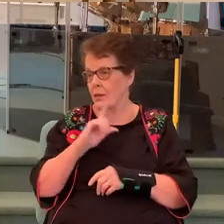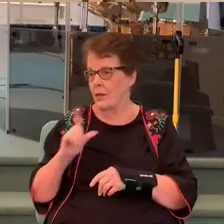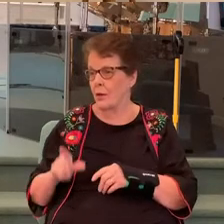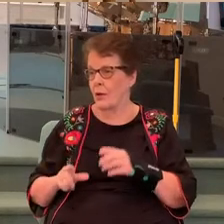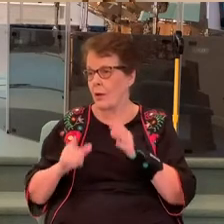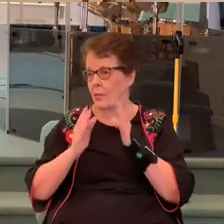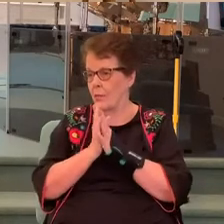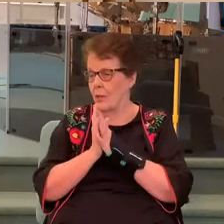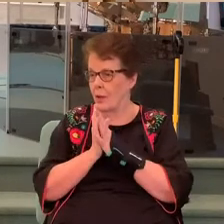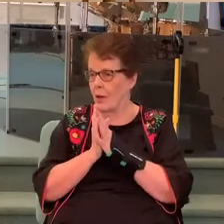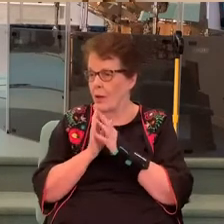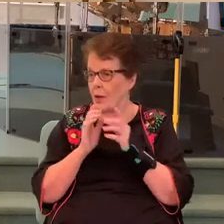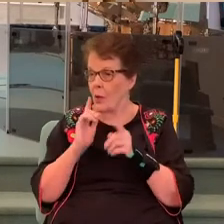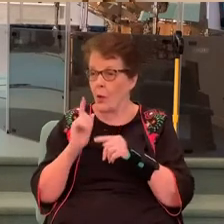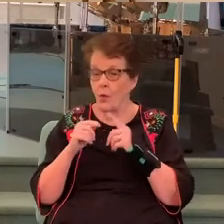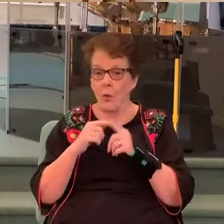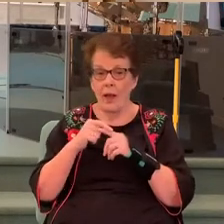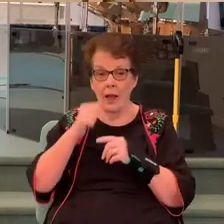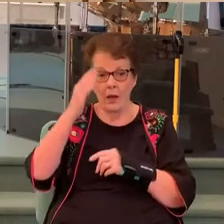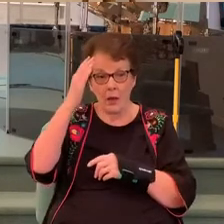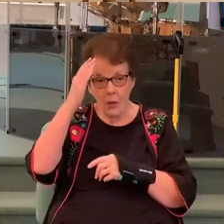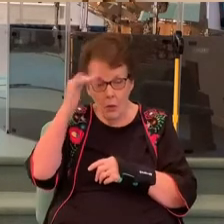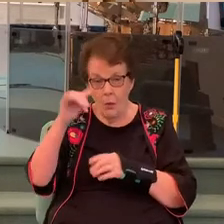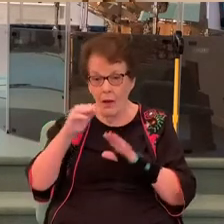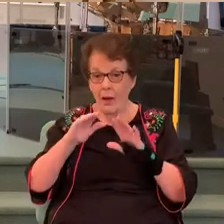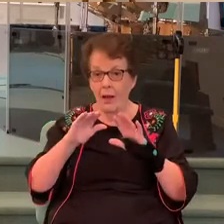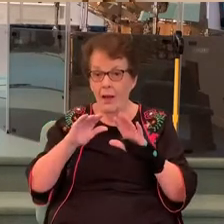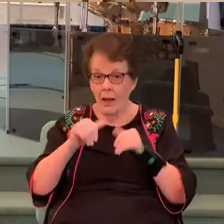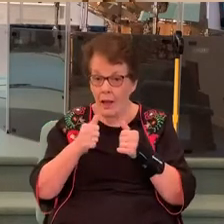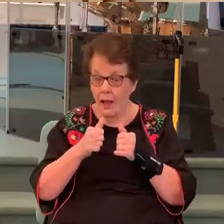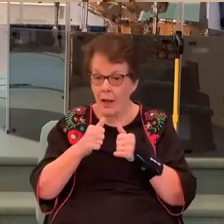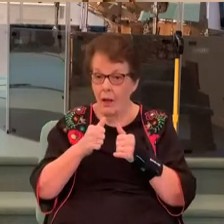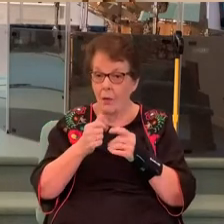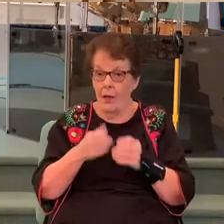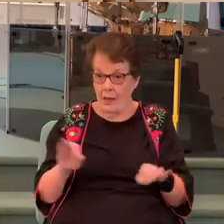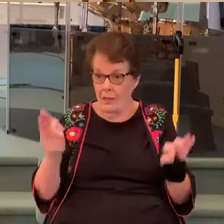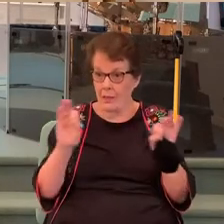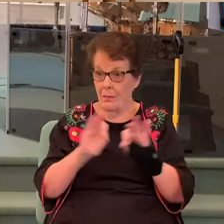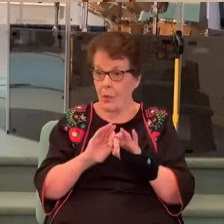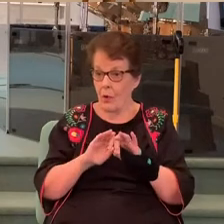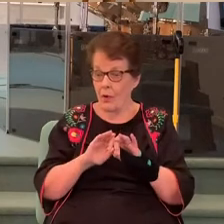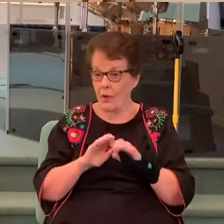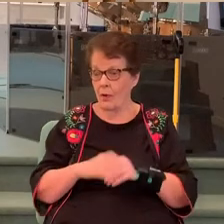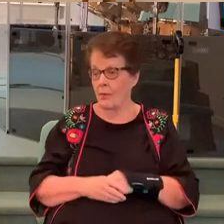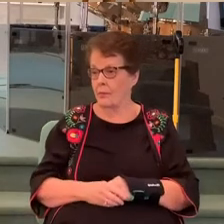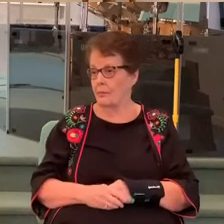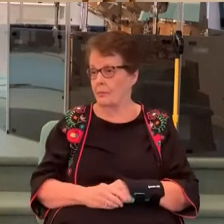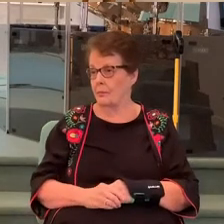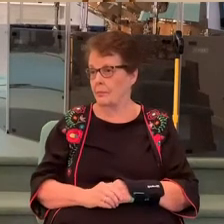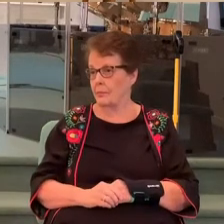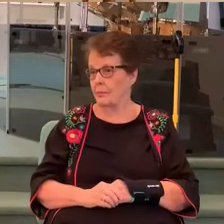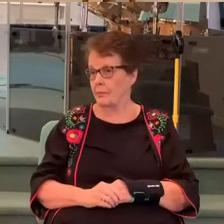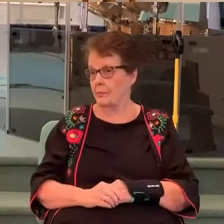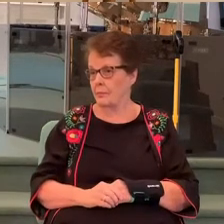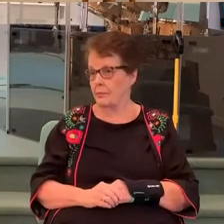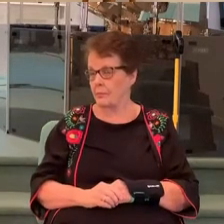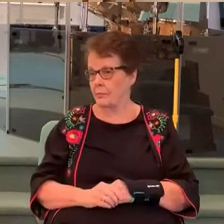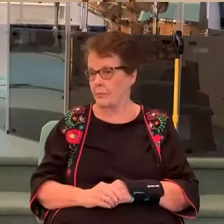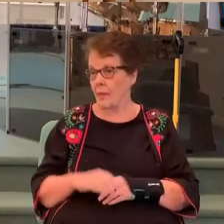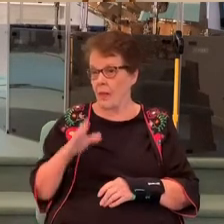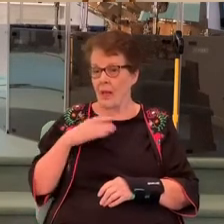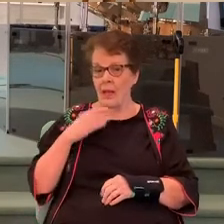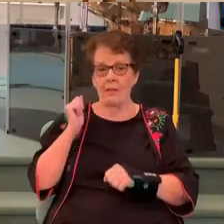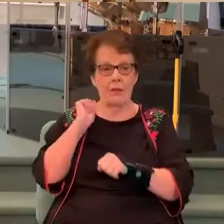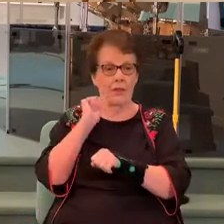praying? Why are you praying? And how are you praying? It matters. It matters. And if you feel defeated and you